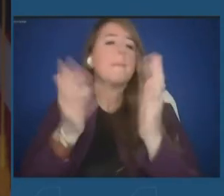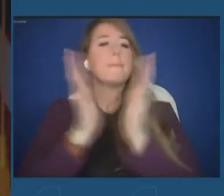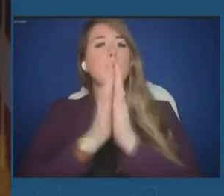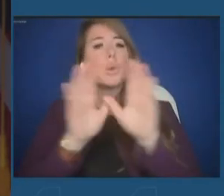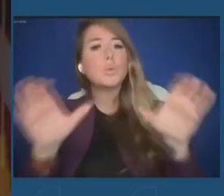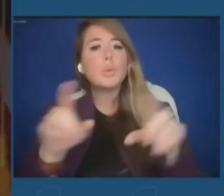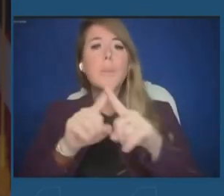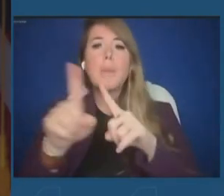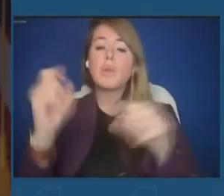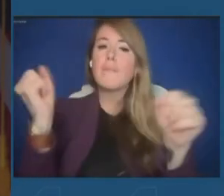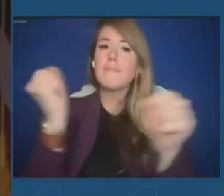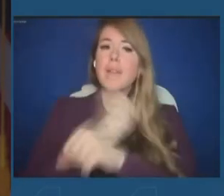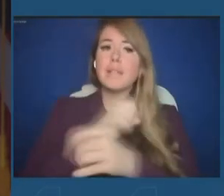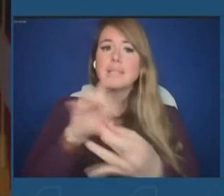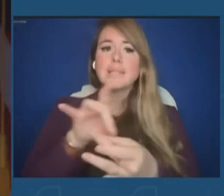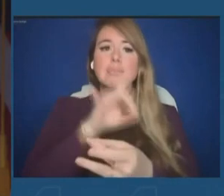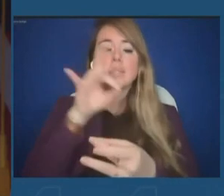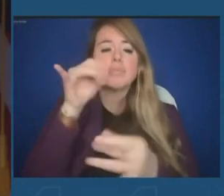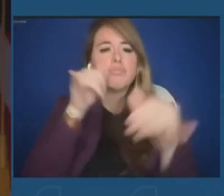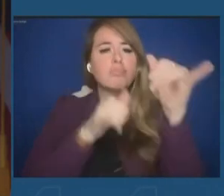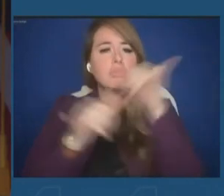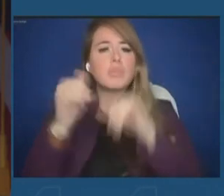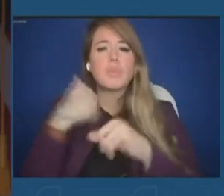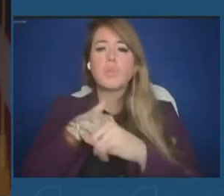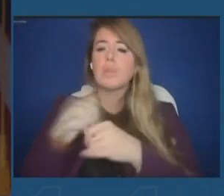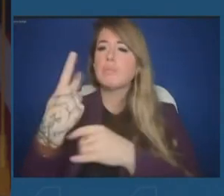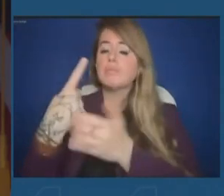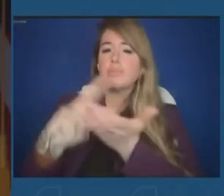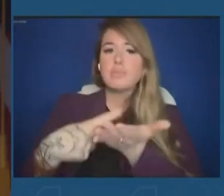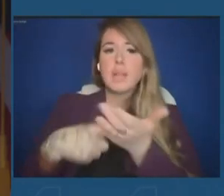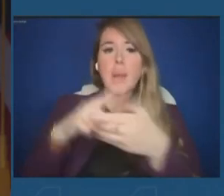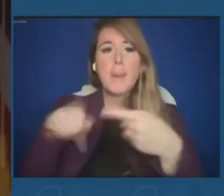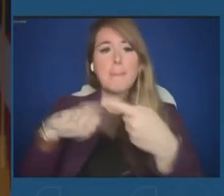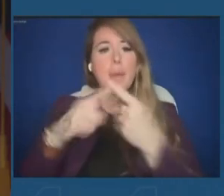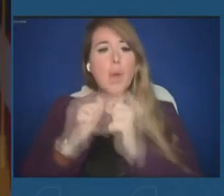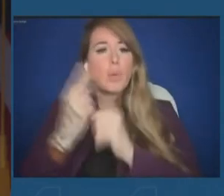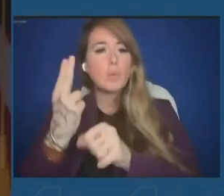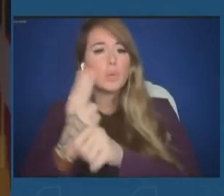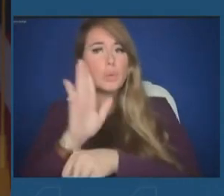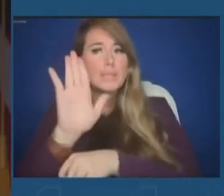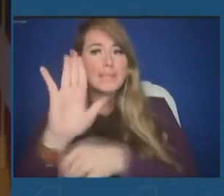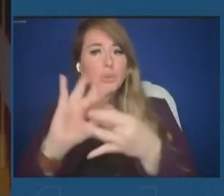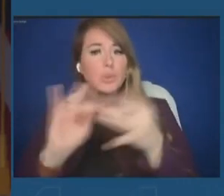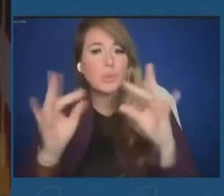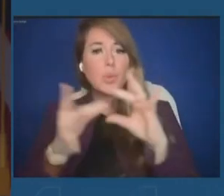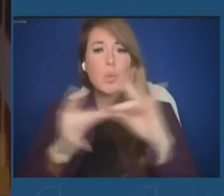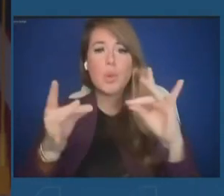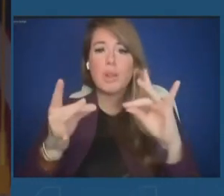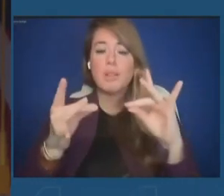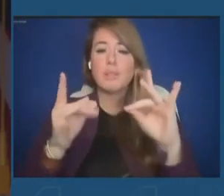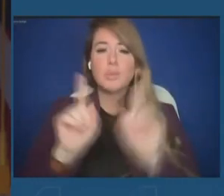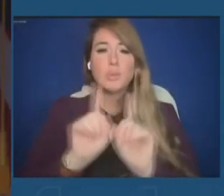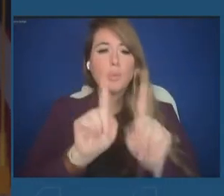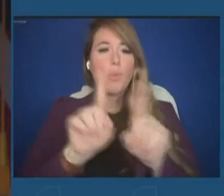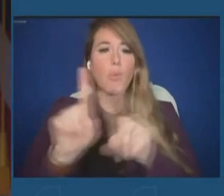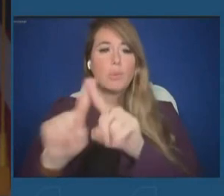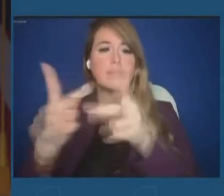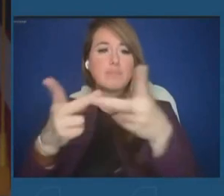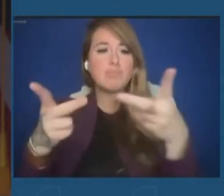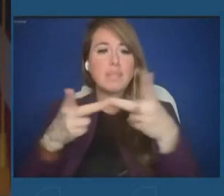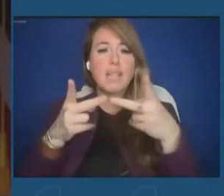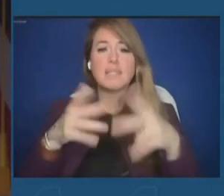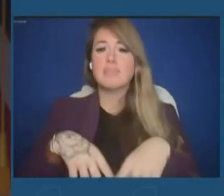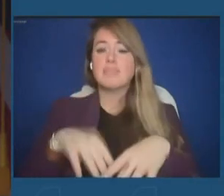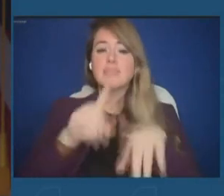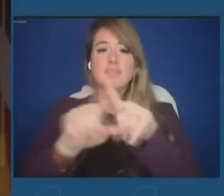fighting spirit. And we talked about how we can use his story to go into places, you know, inner cities where a lot of kids